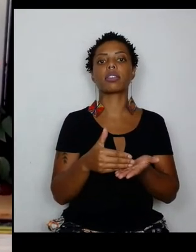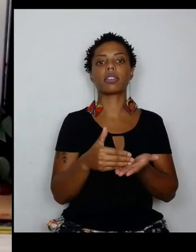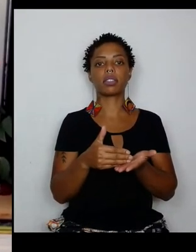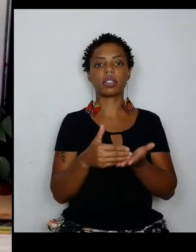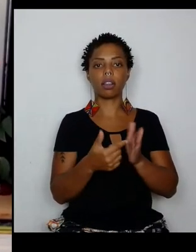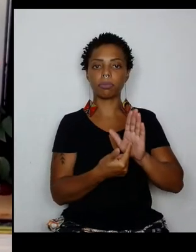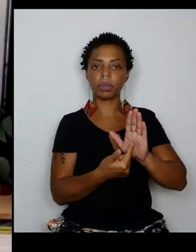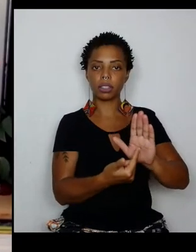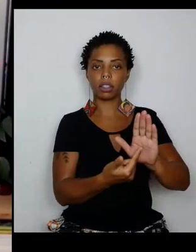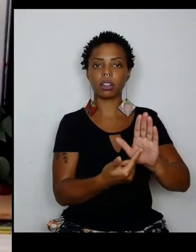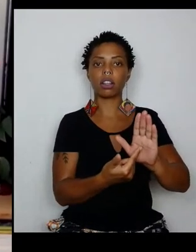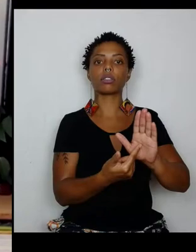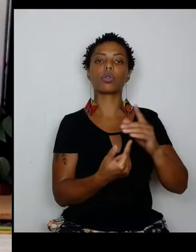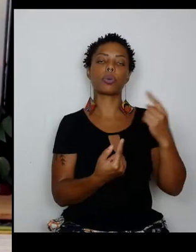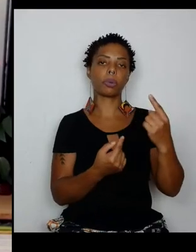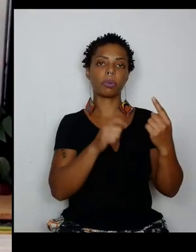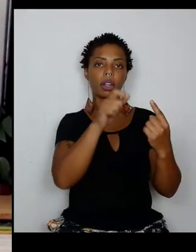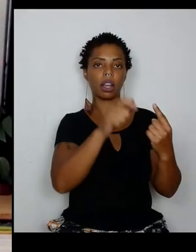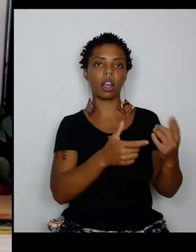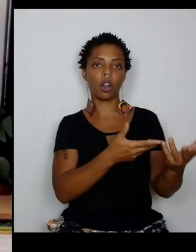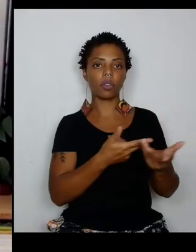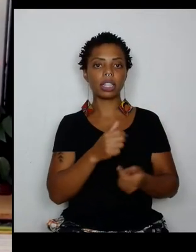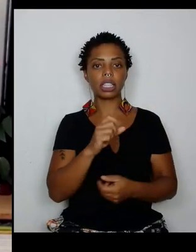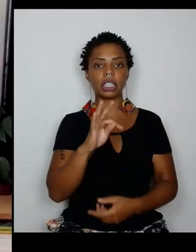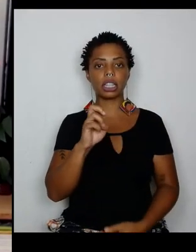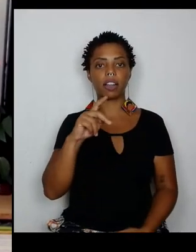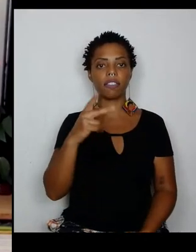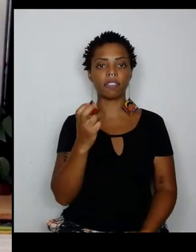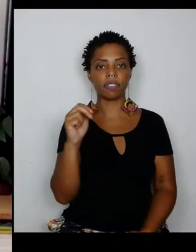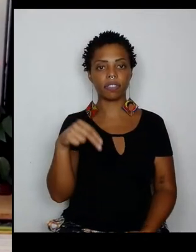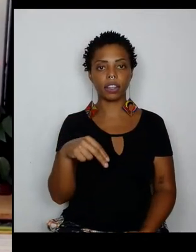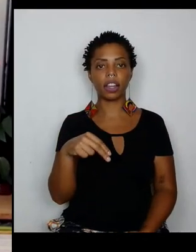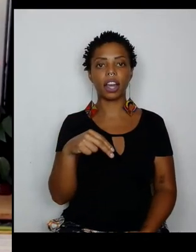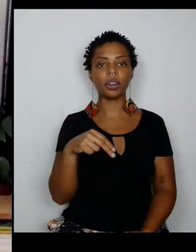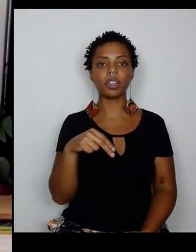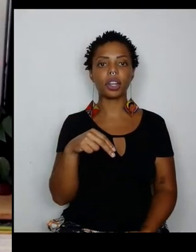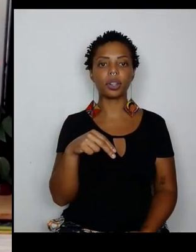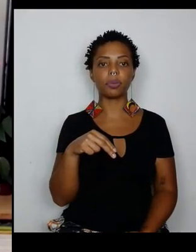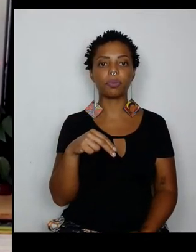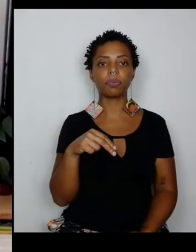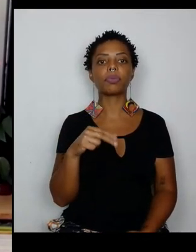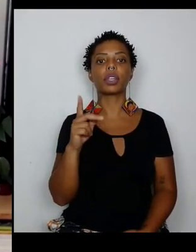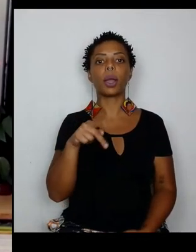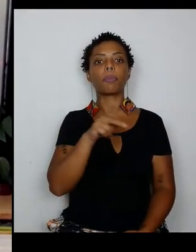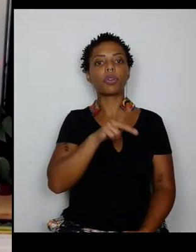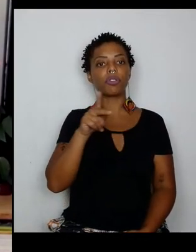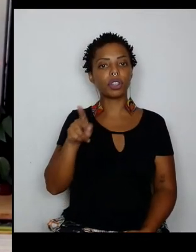okay so let's begin our first speaker is stephen eisenmann